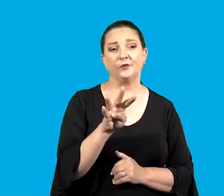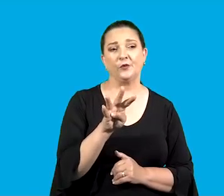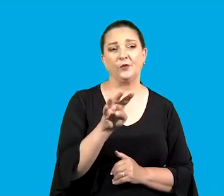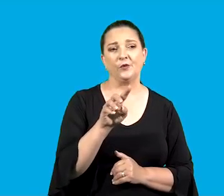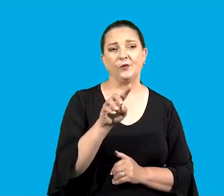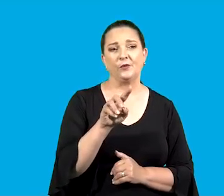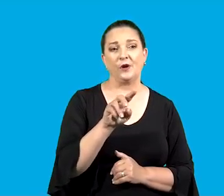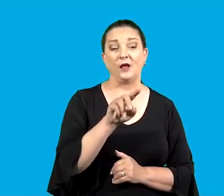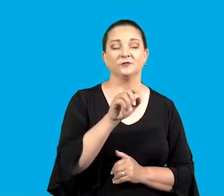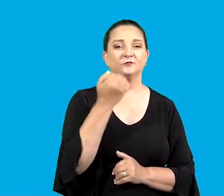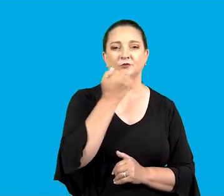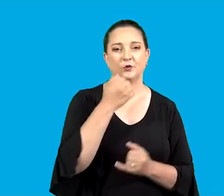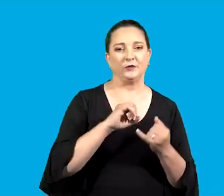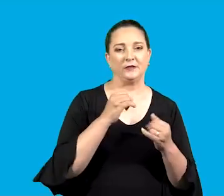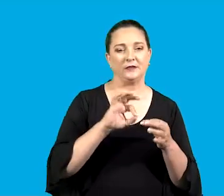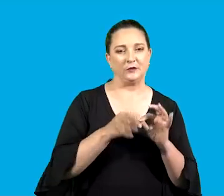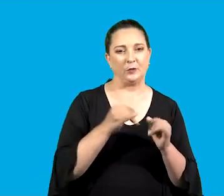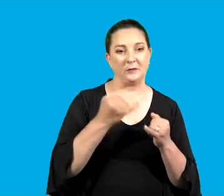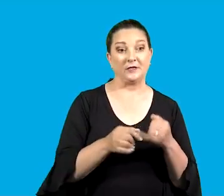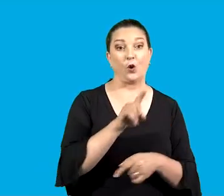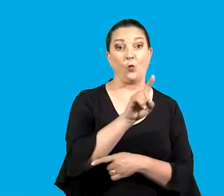194,040. So I'll come here, that's